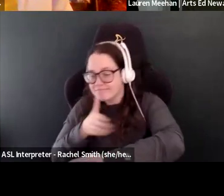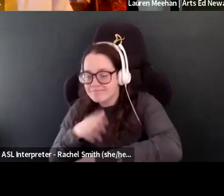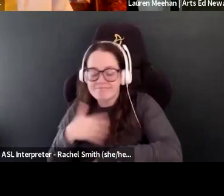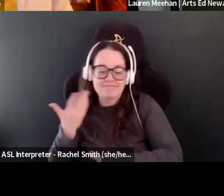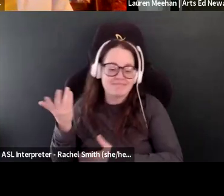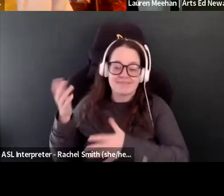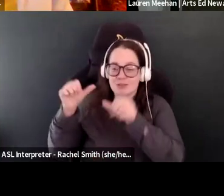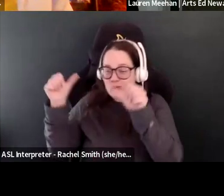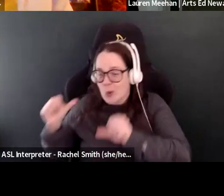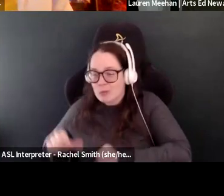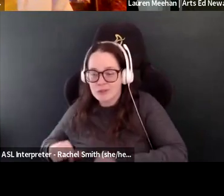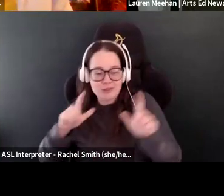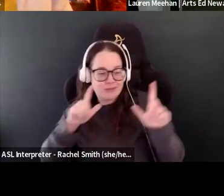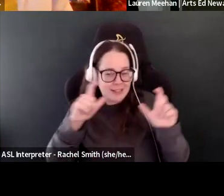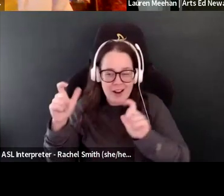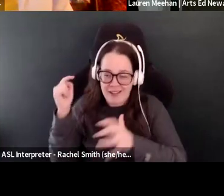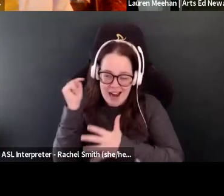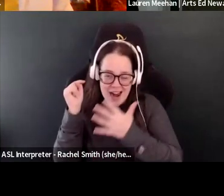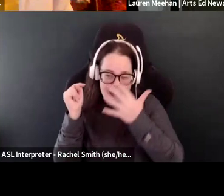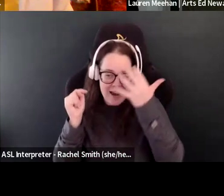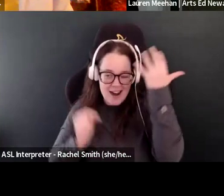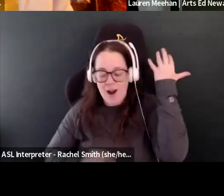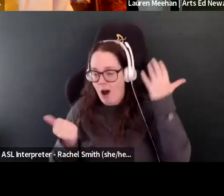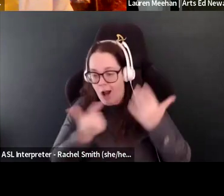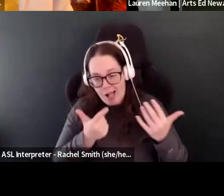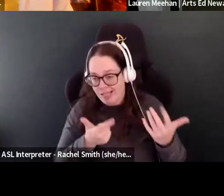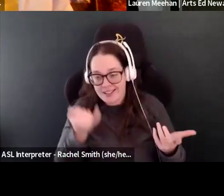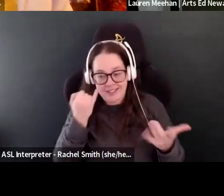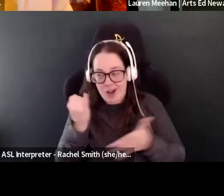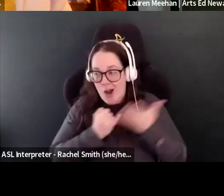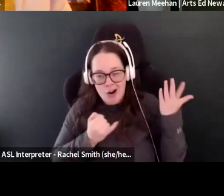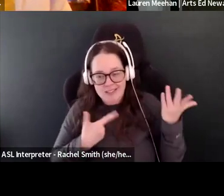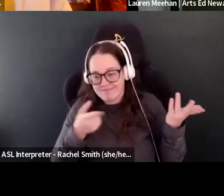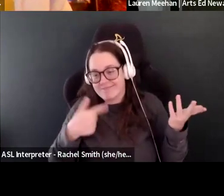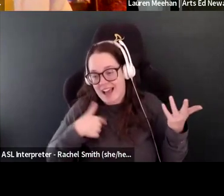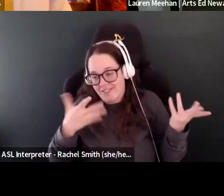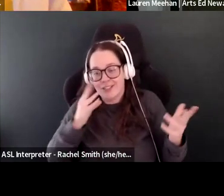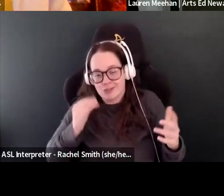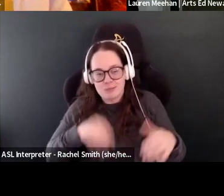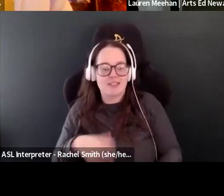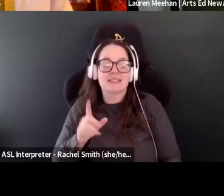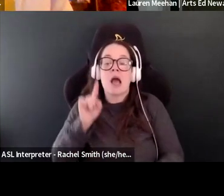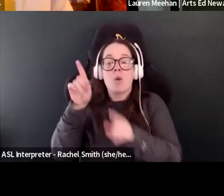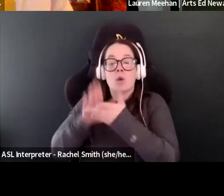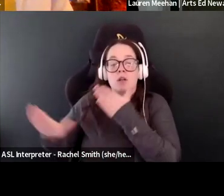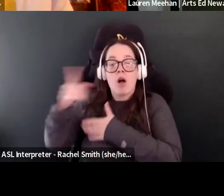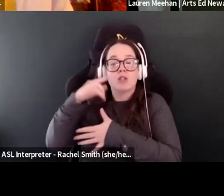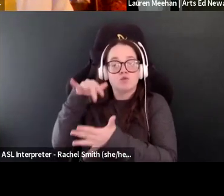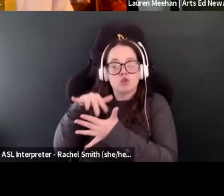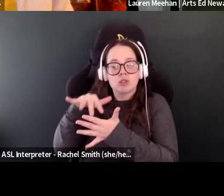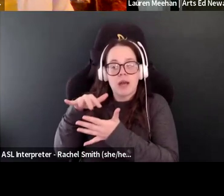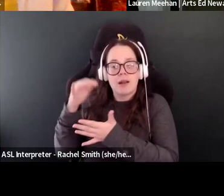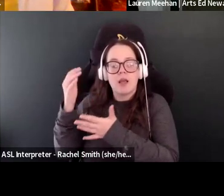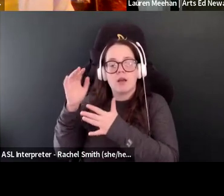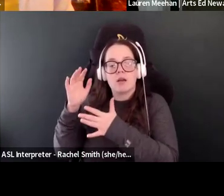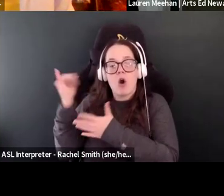name it, and went on to college to study arts education. And that was